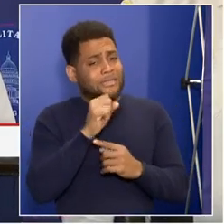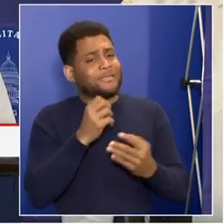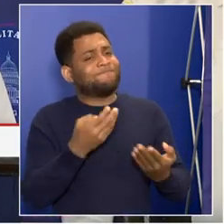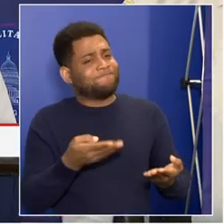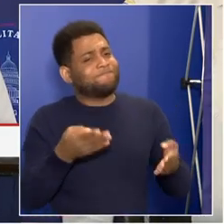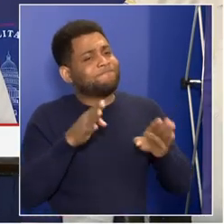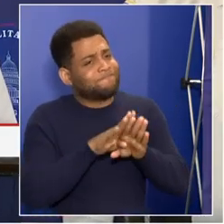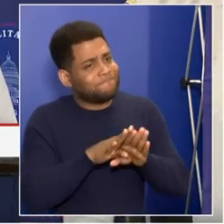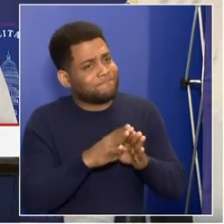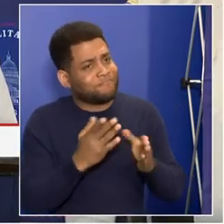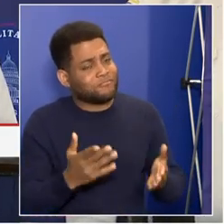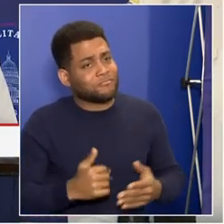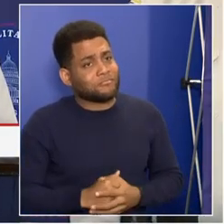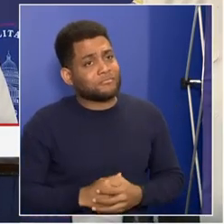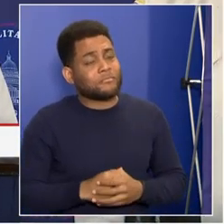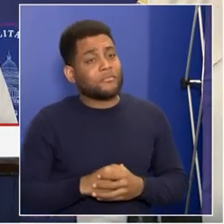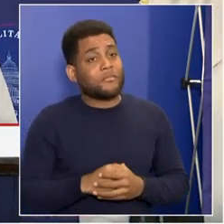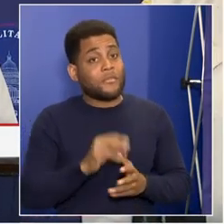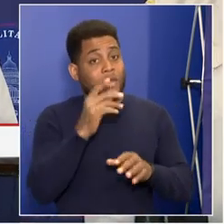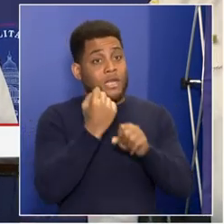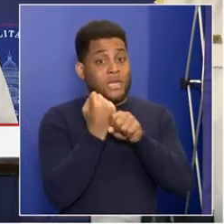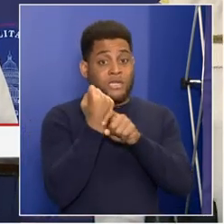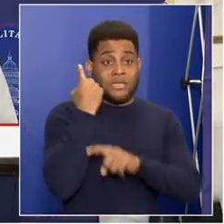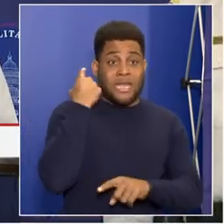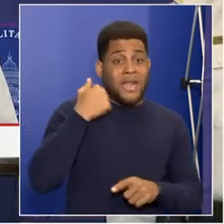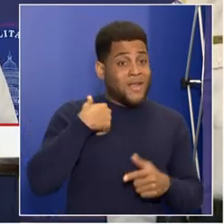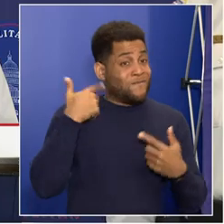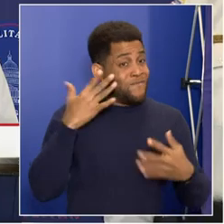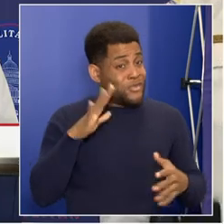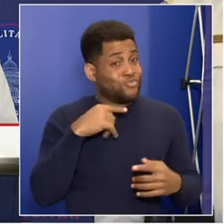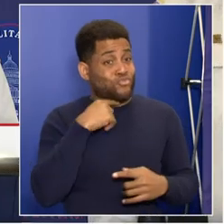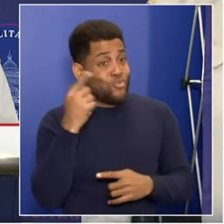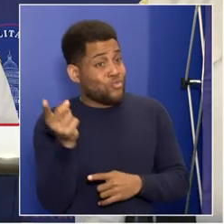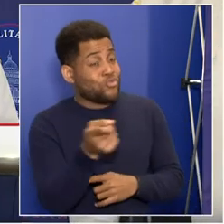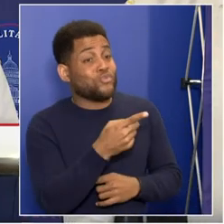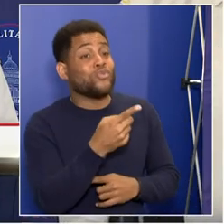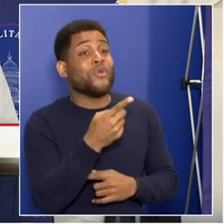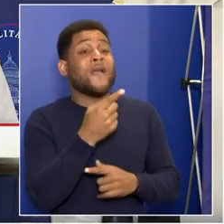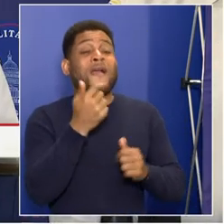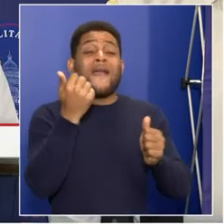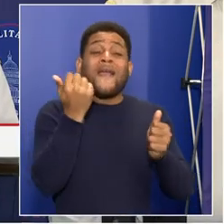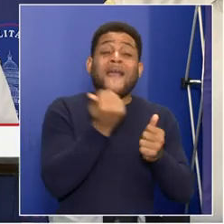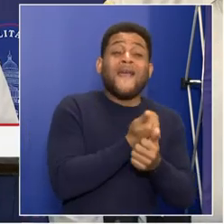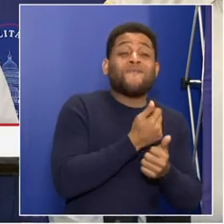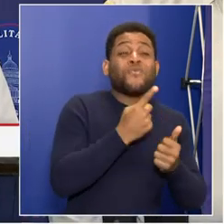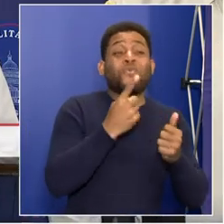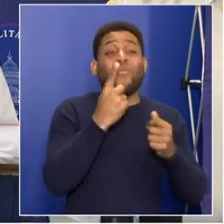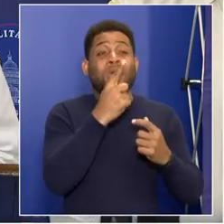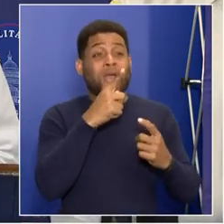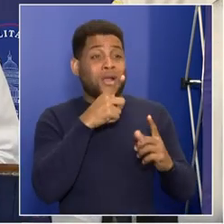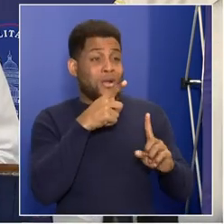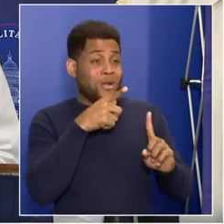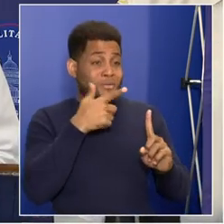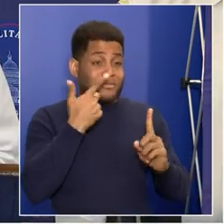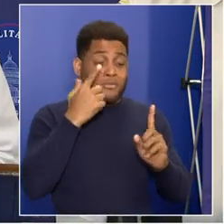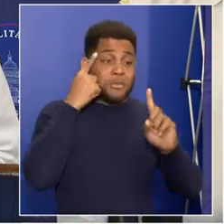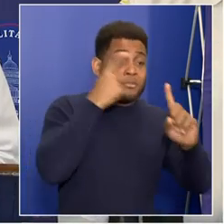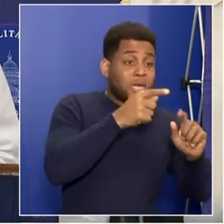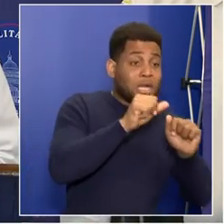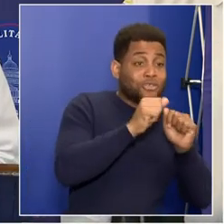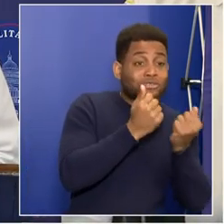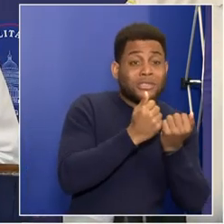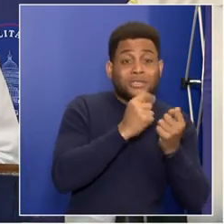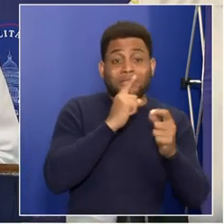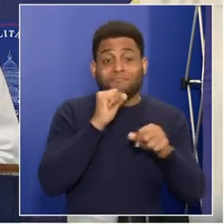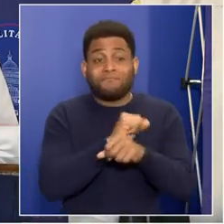year, everything that we do, everything we set out to do as an agency, we want to do it